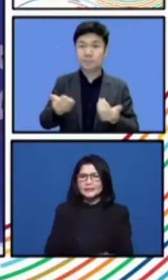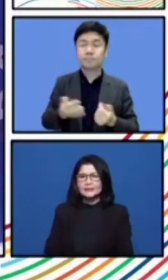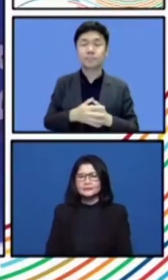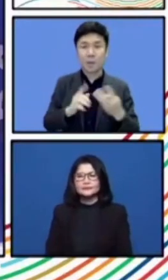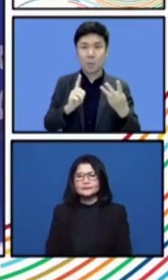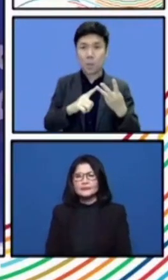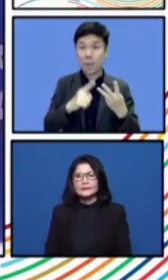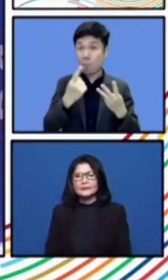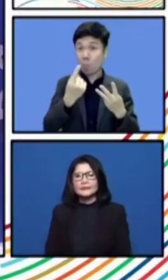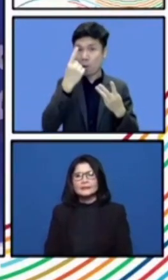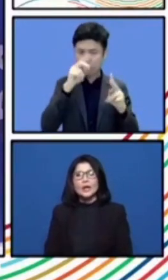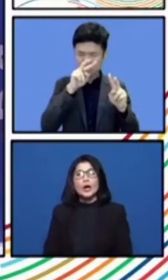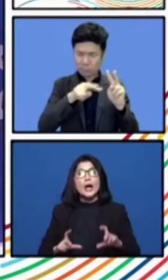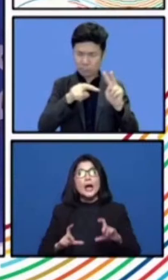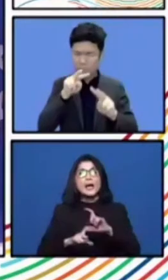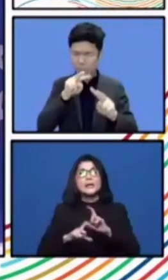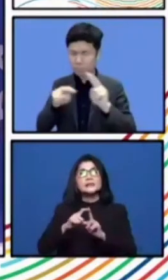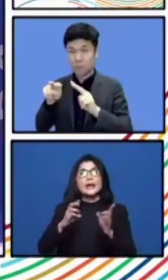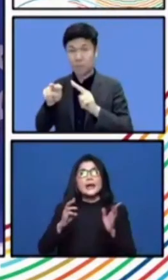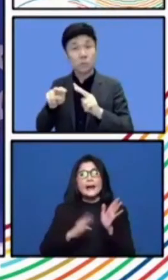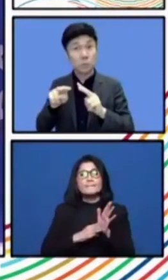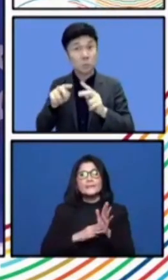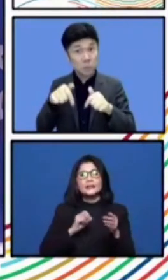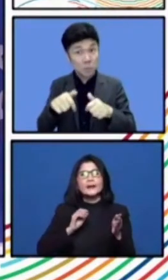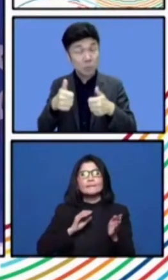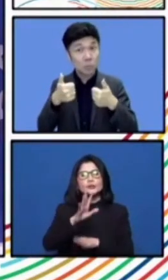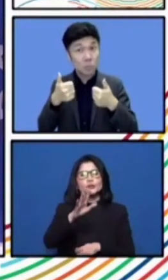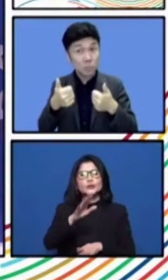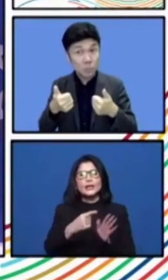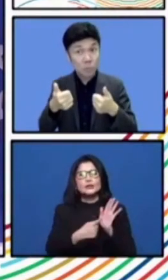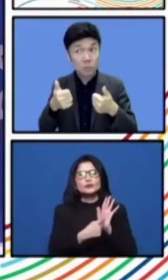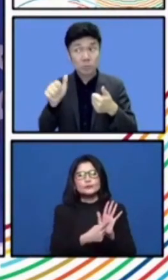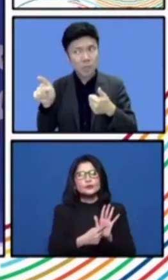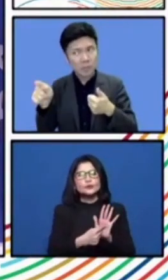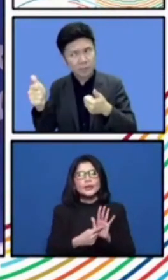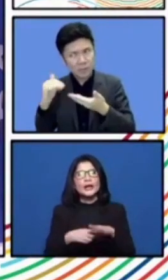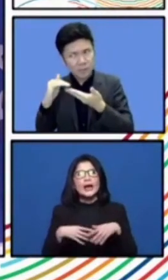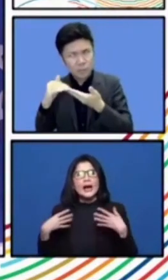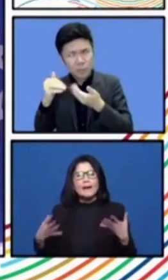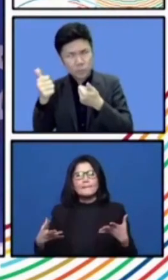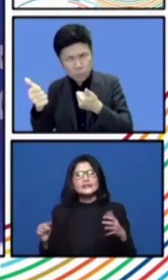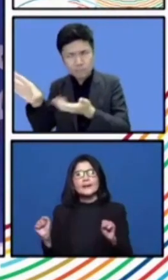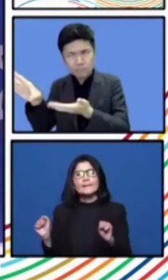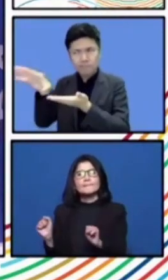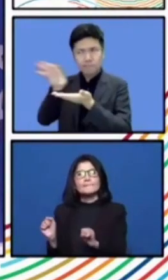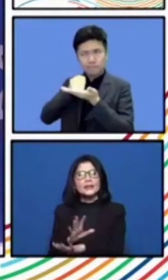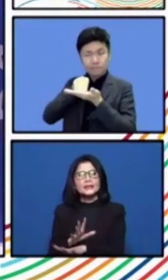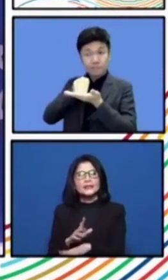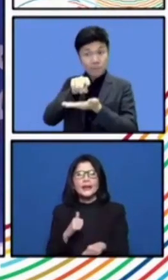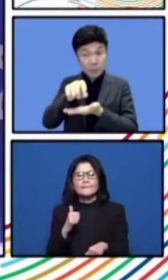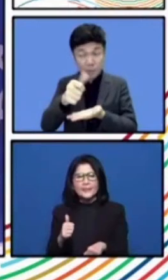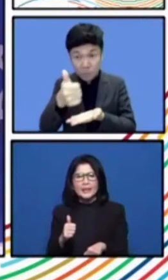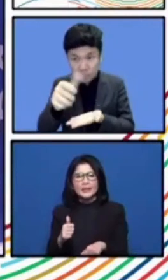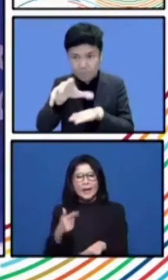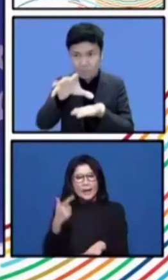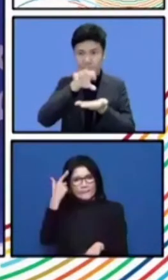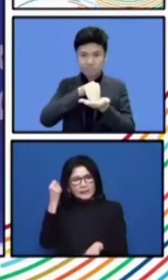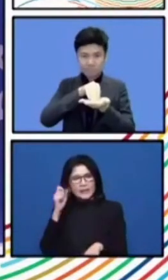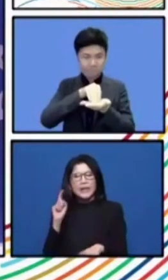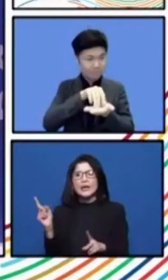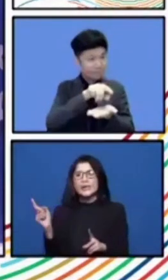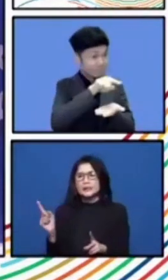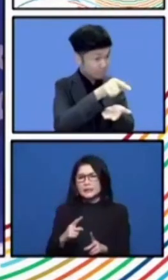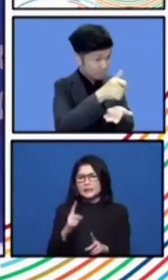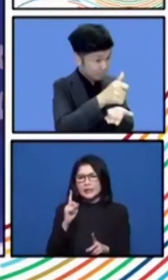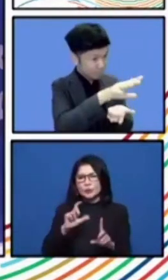to see what are good practices from one agency to the other and how can we replicate this across the system working also